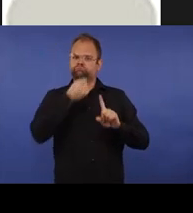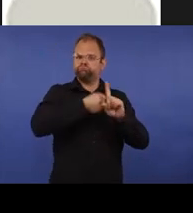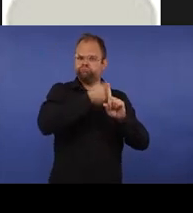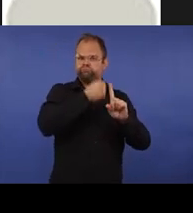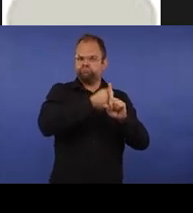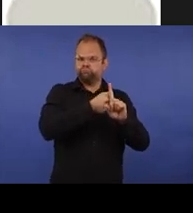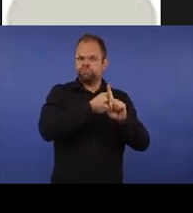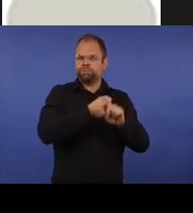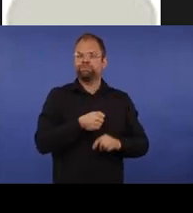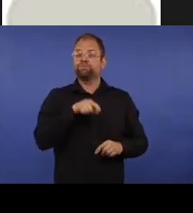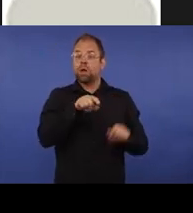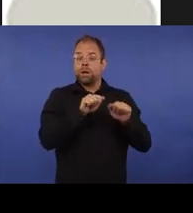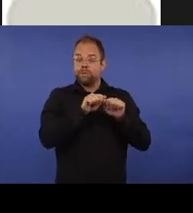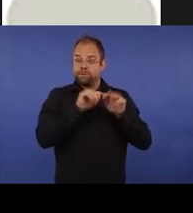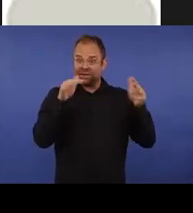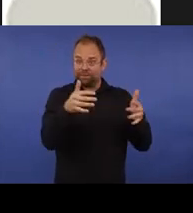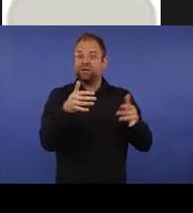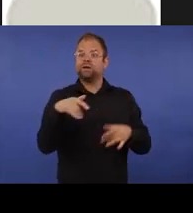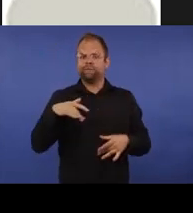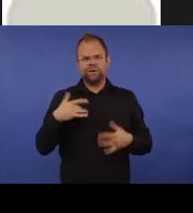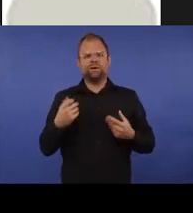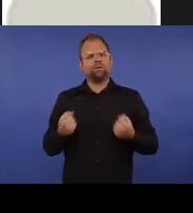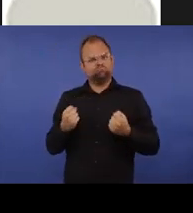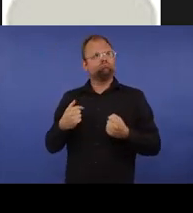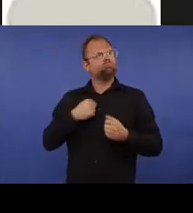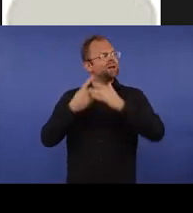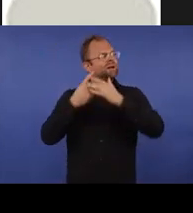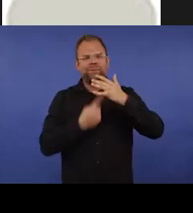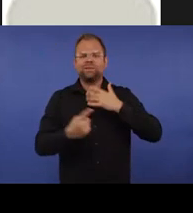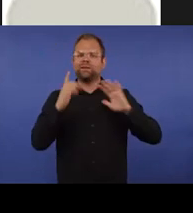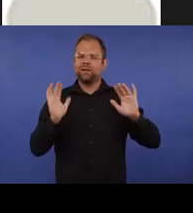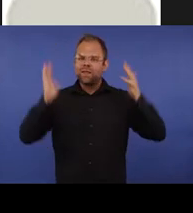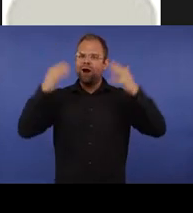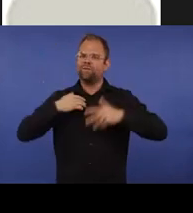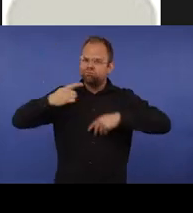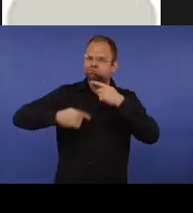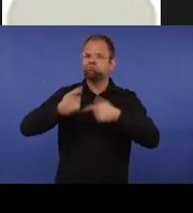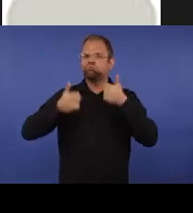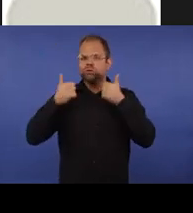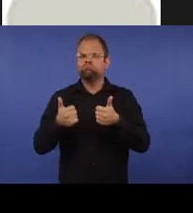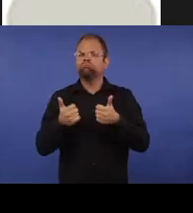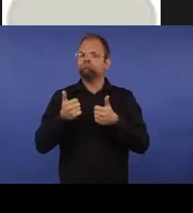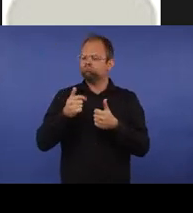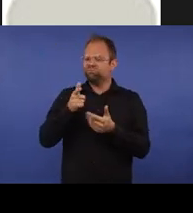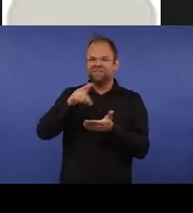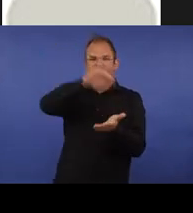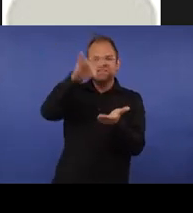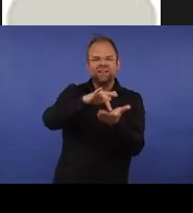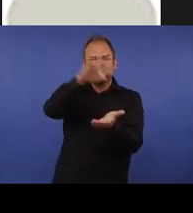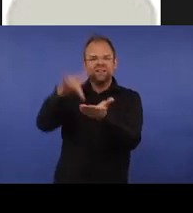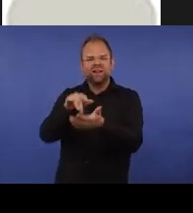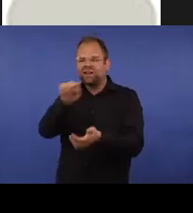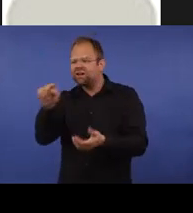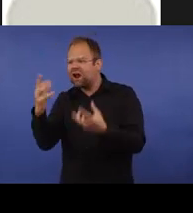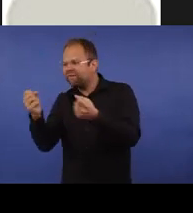made. Peer support by phone, email, and physically distance became essential for people with disabilities who were